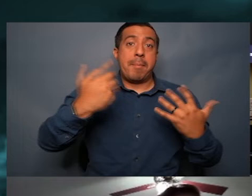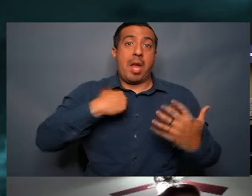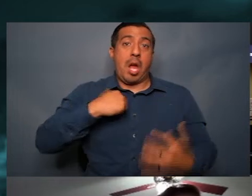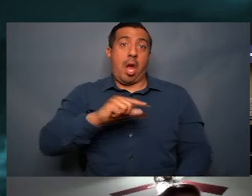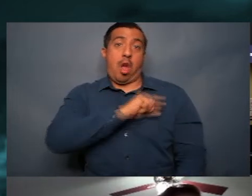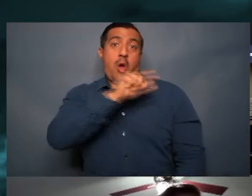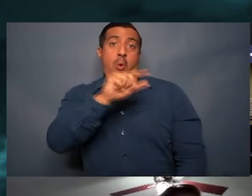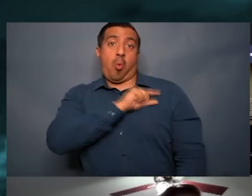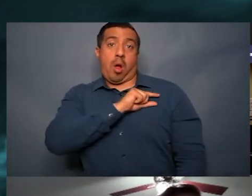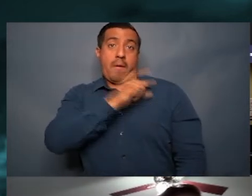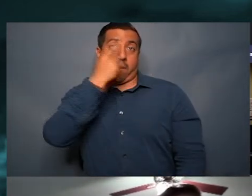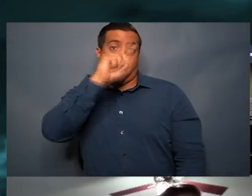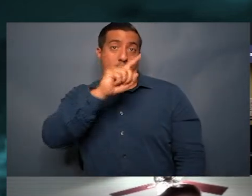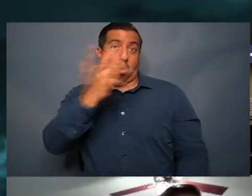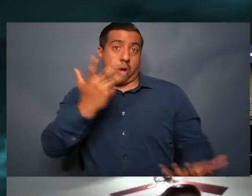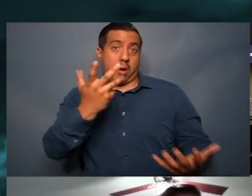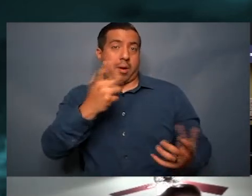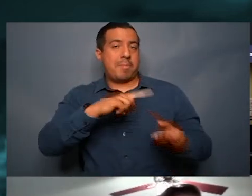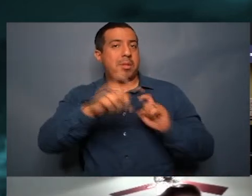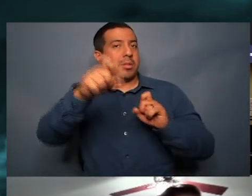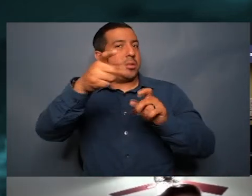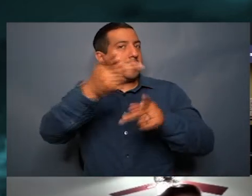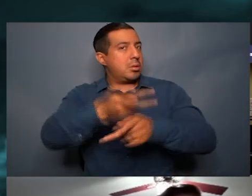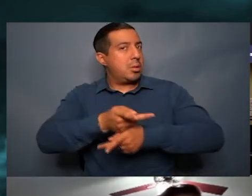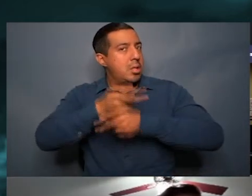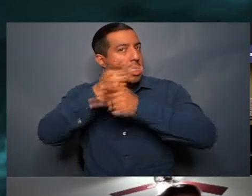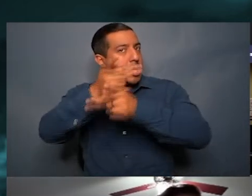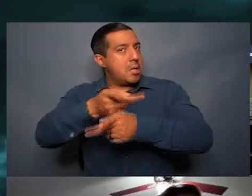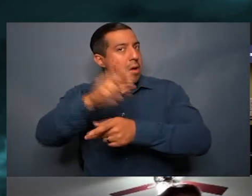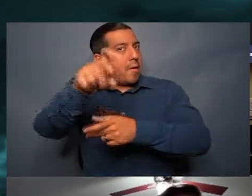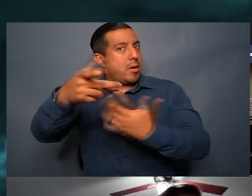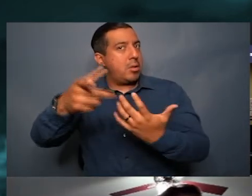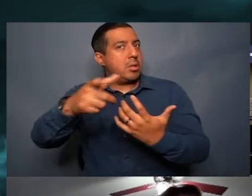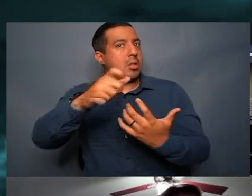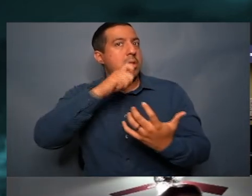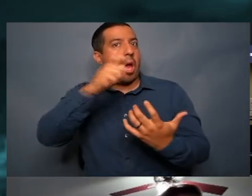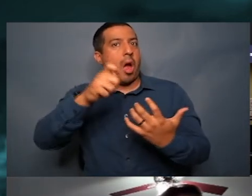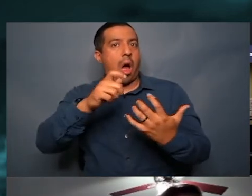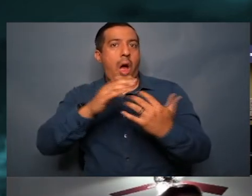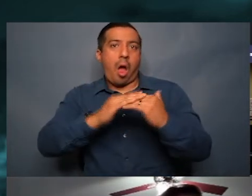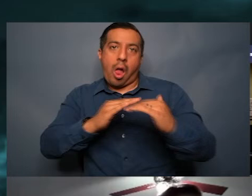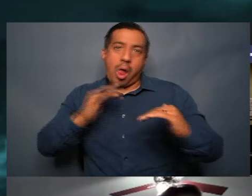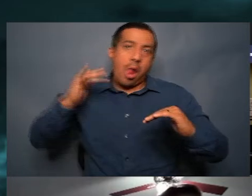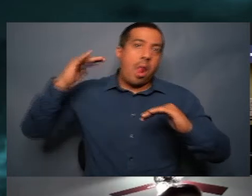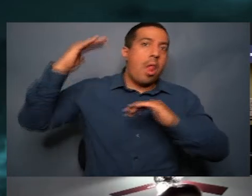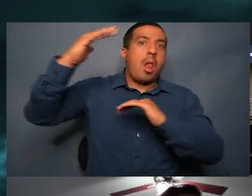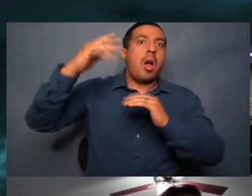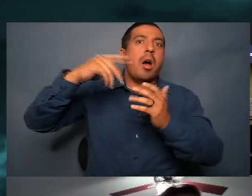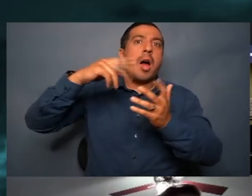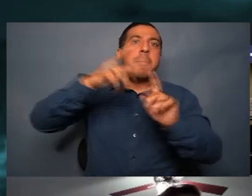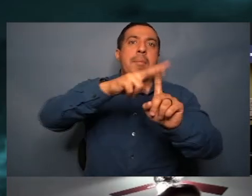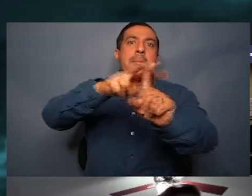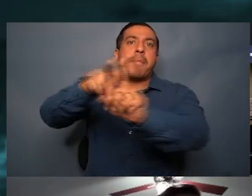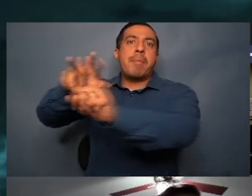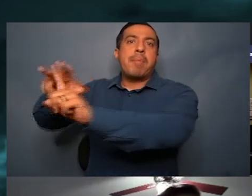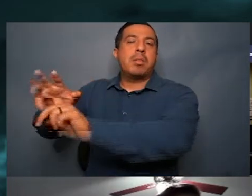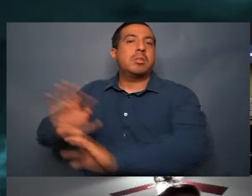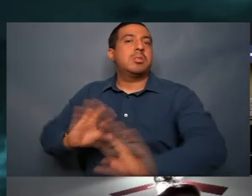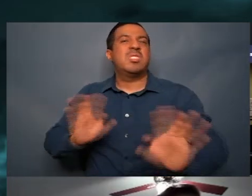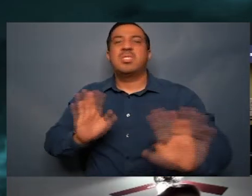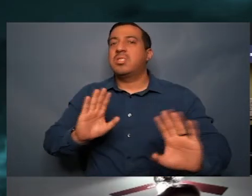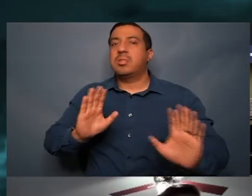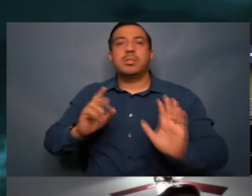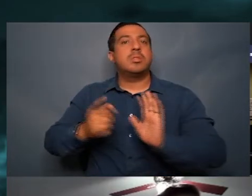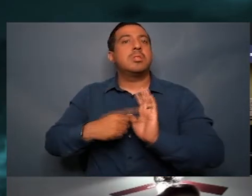eligible for, but you have to be very careful not to over apply, because sometimes those